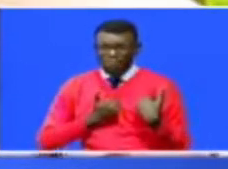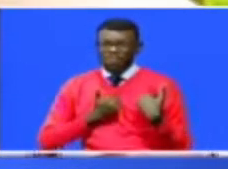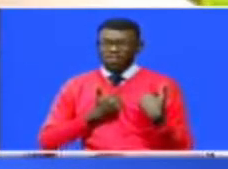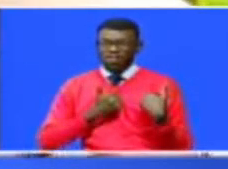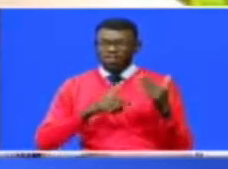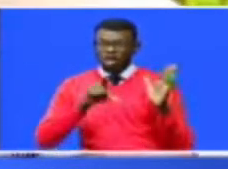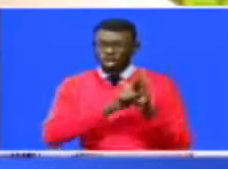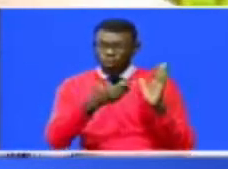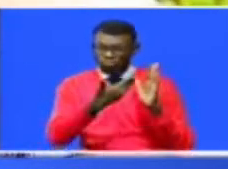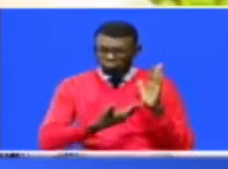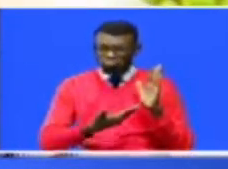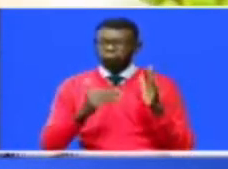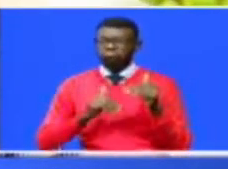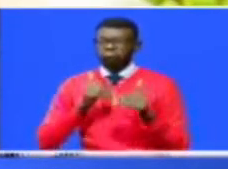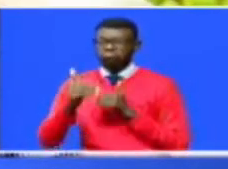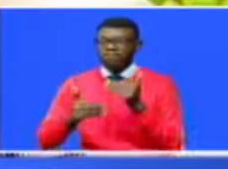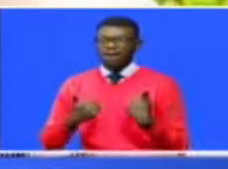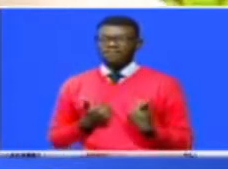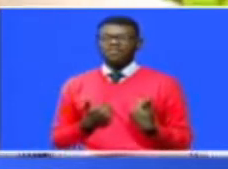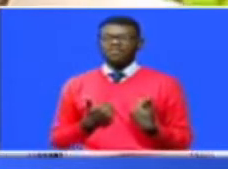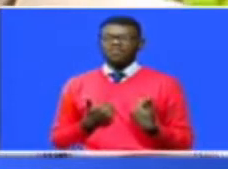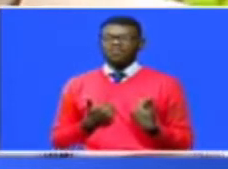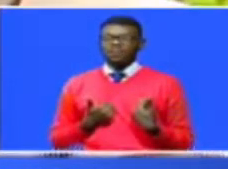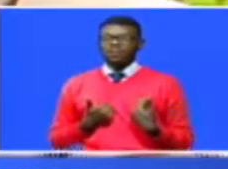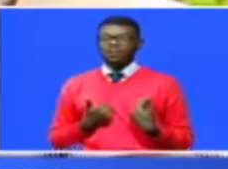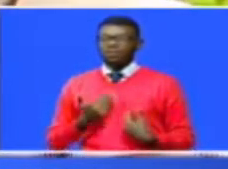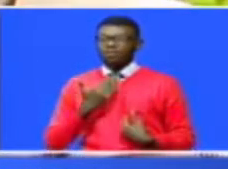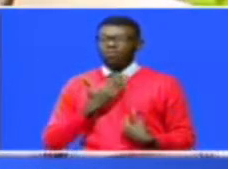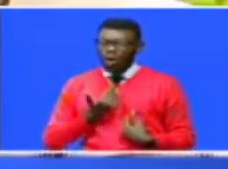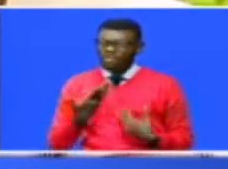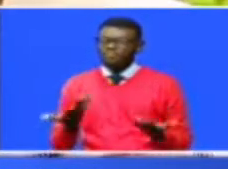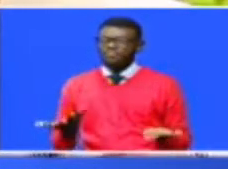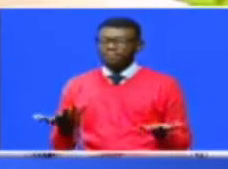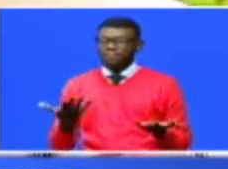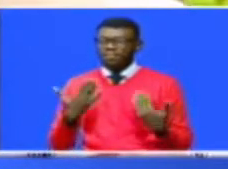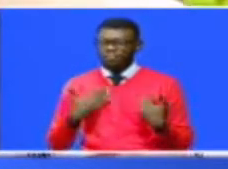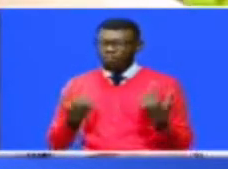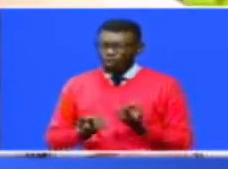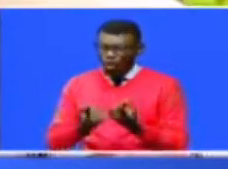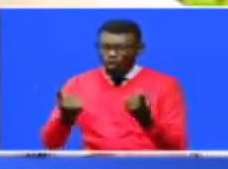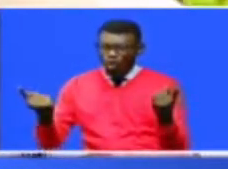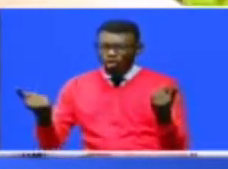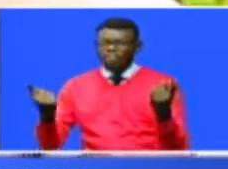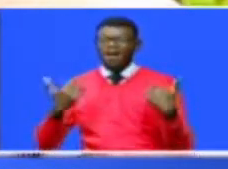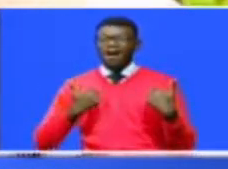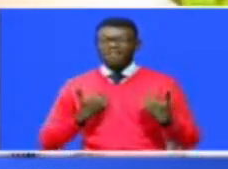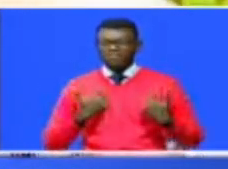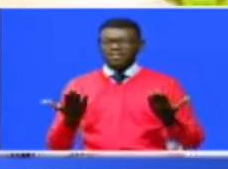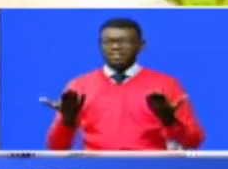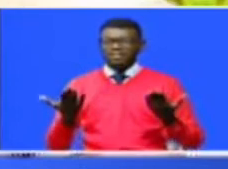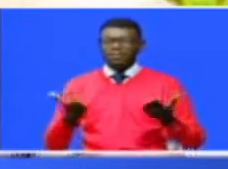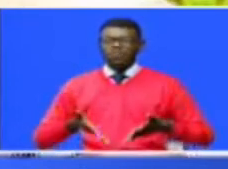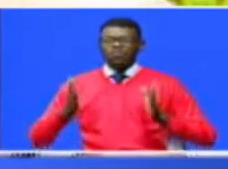procedures have played their parts so that we can come to an all conclusive